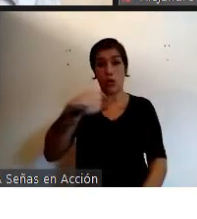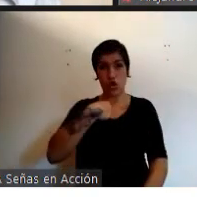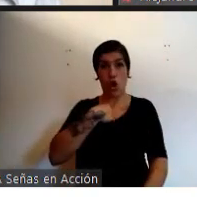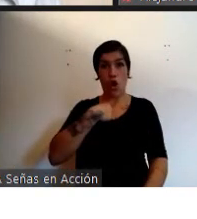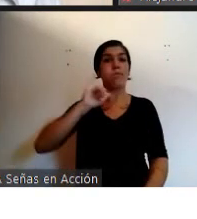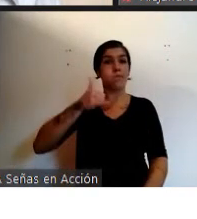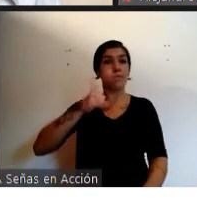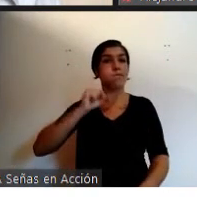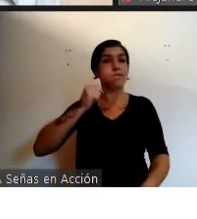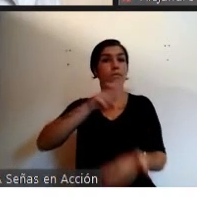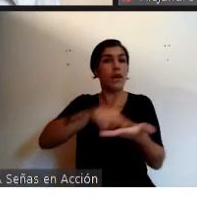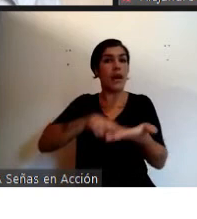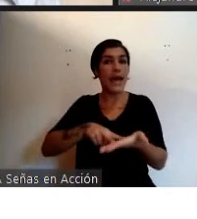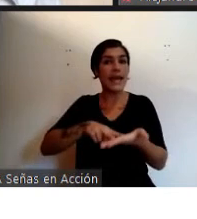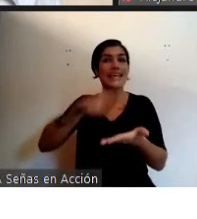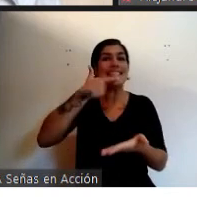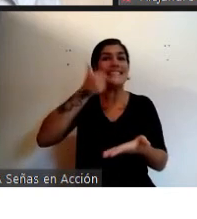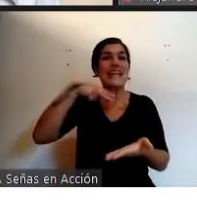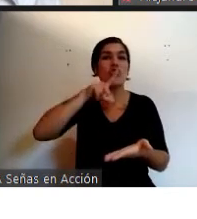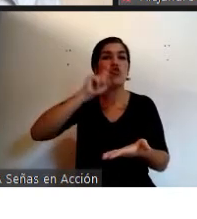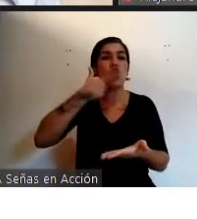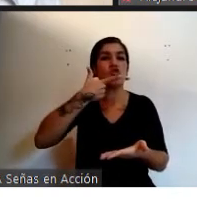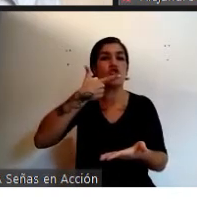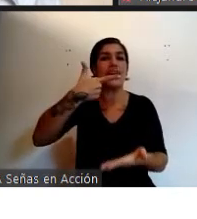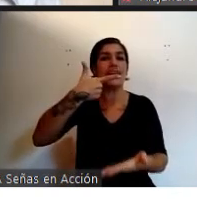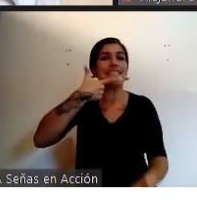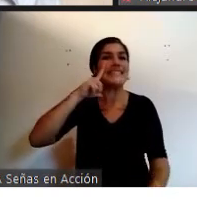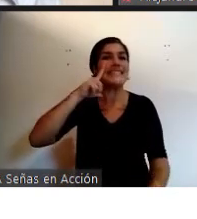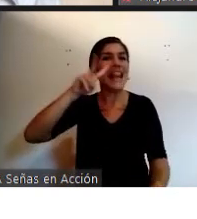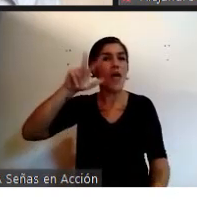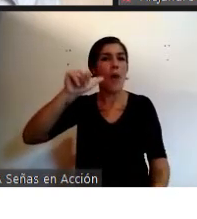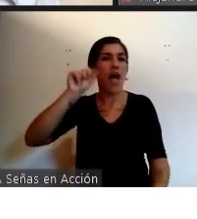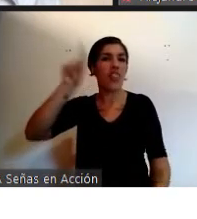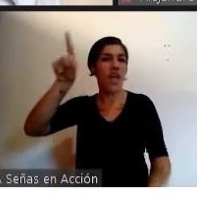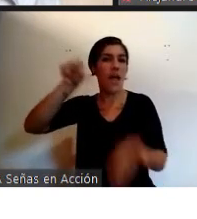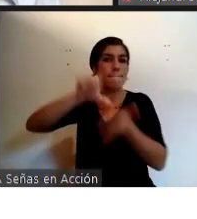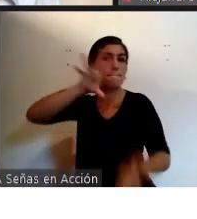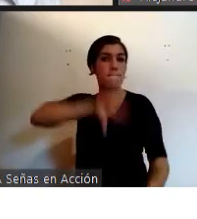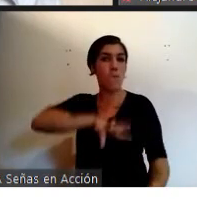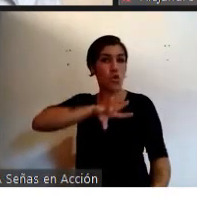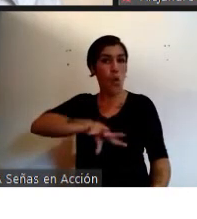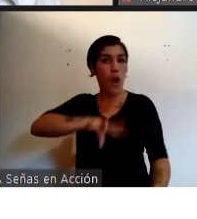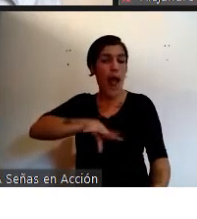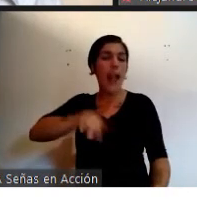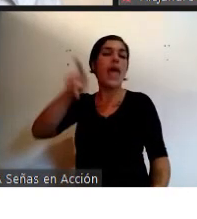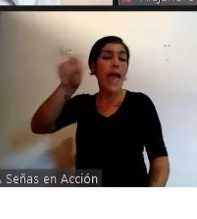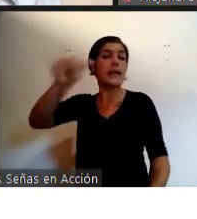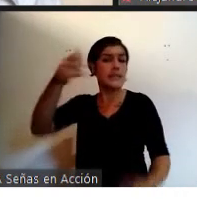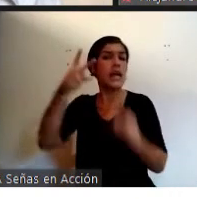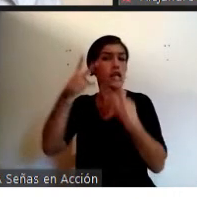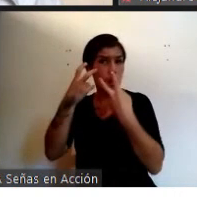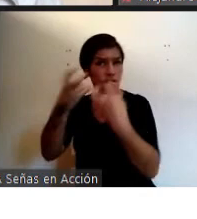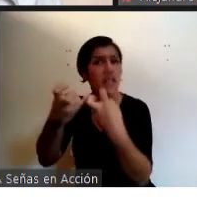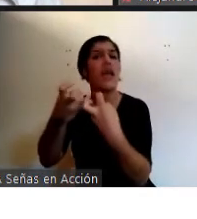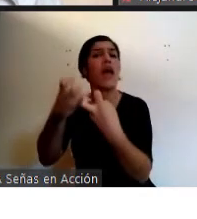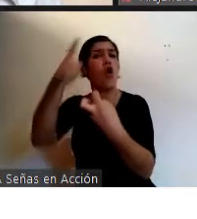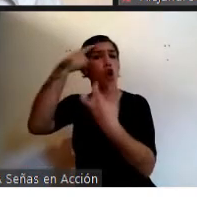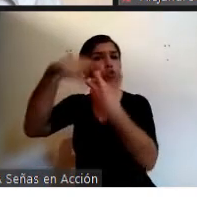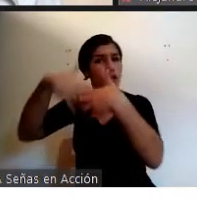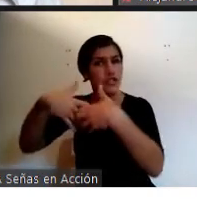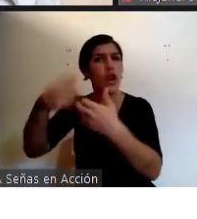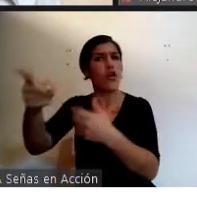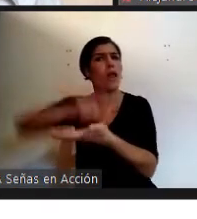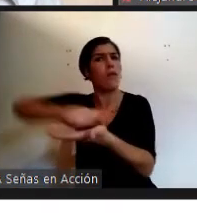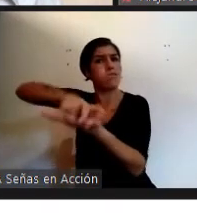and it is not out of chance, the Portuguese thinker and academician. But if we think that for the